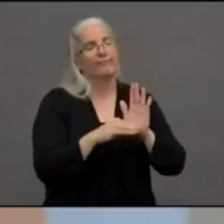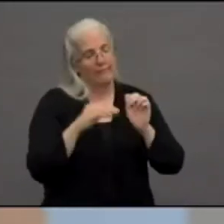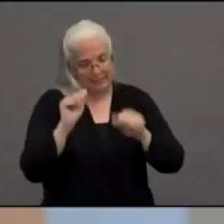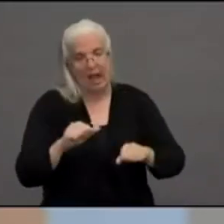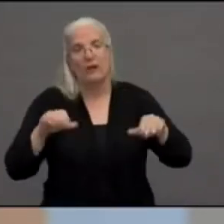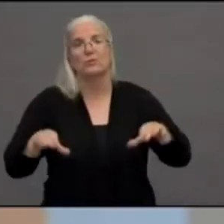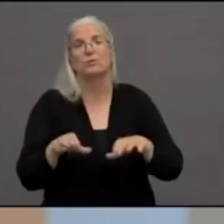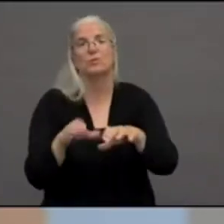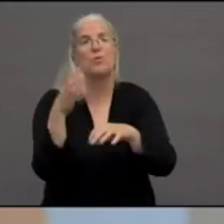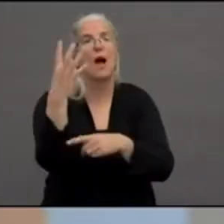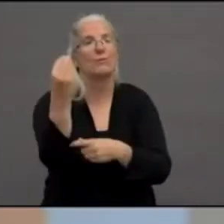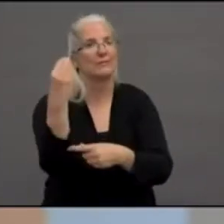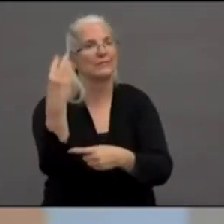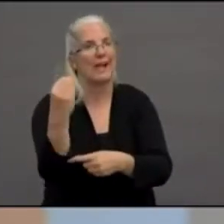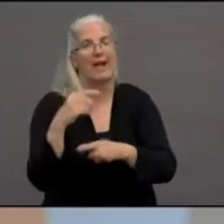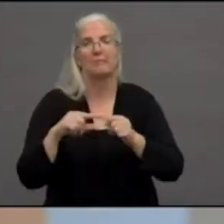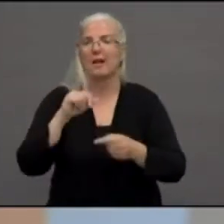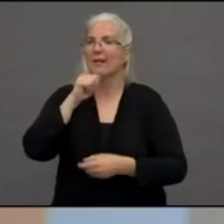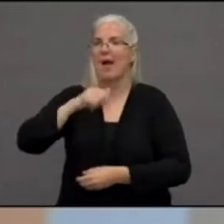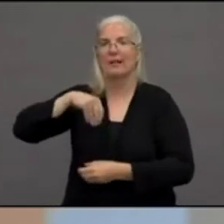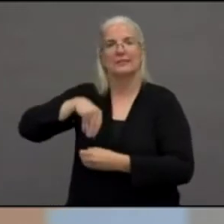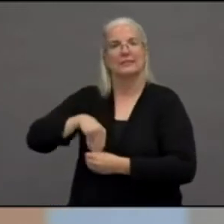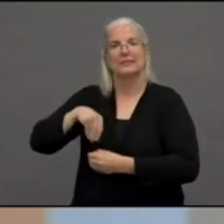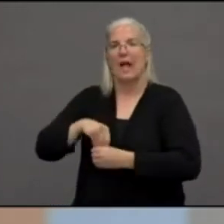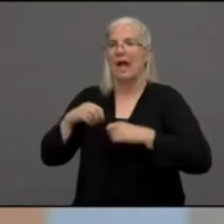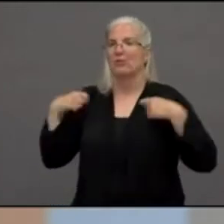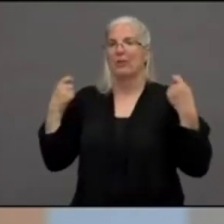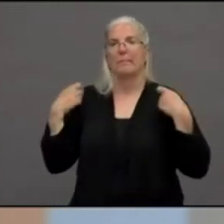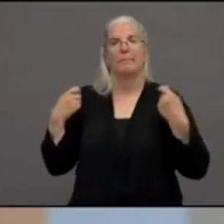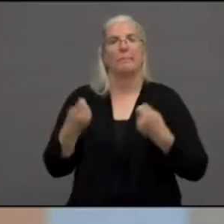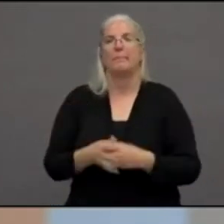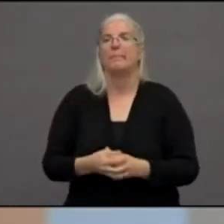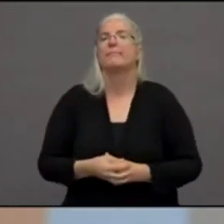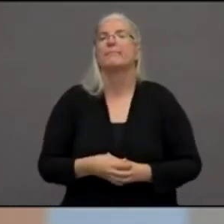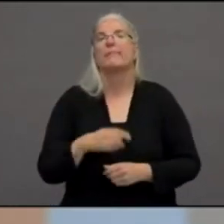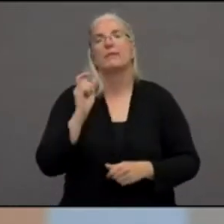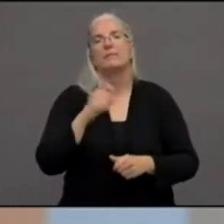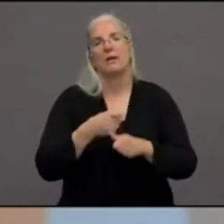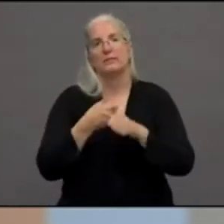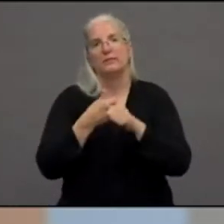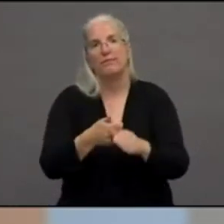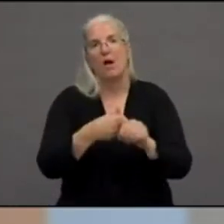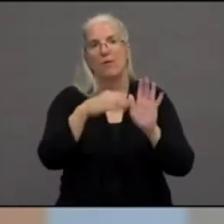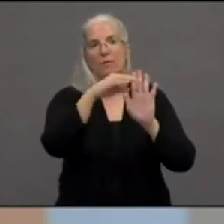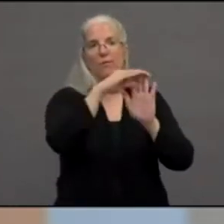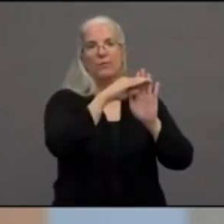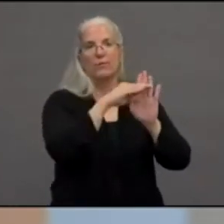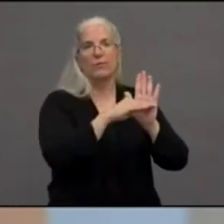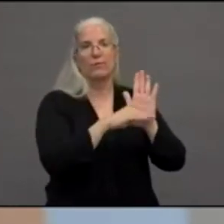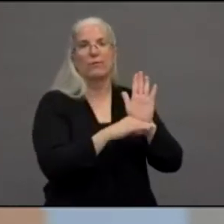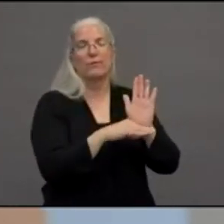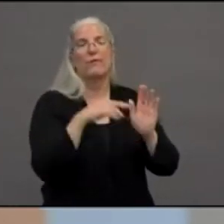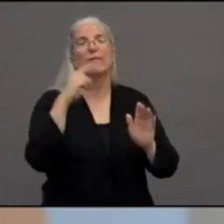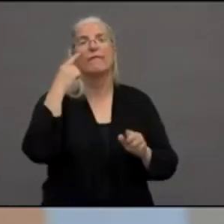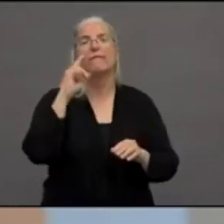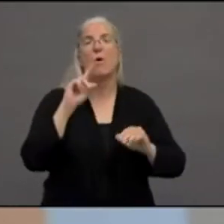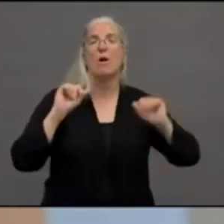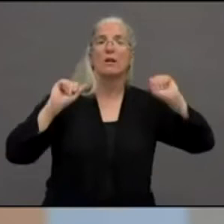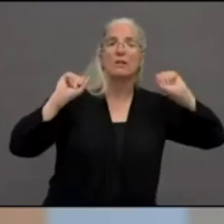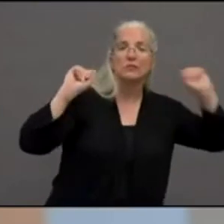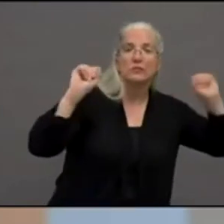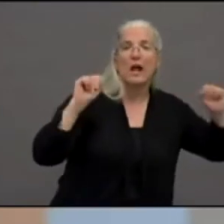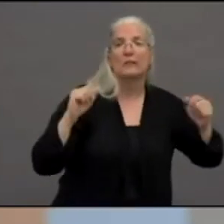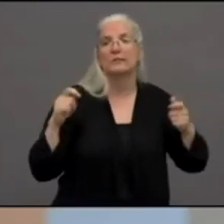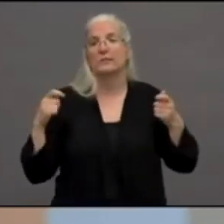outdoors, they would need to follow our guidance for fitness and gyms, as well as the guidance for outdoor gatherings. Because if you